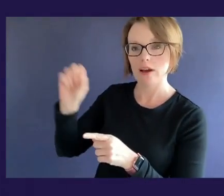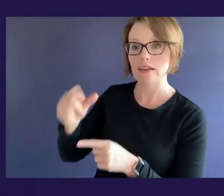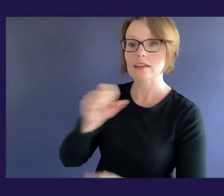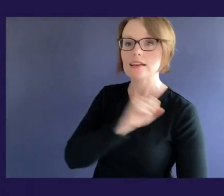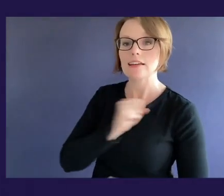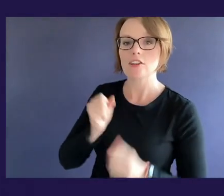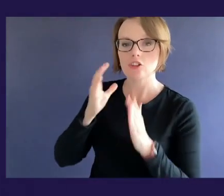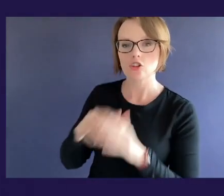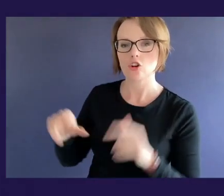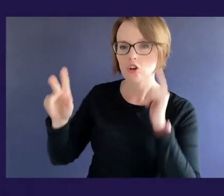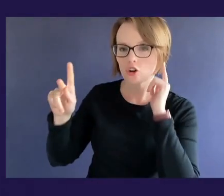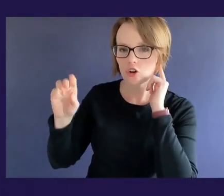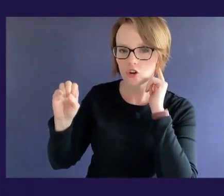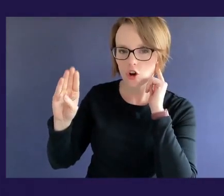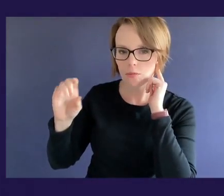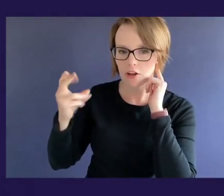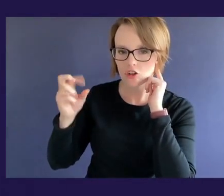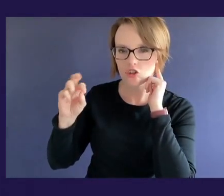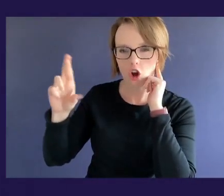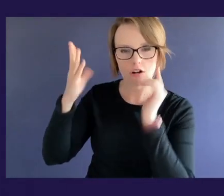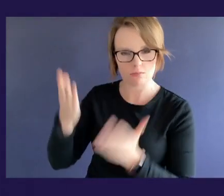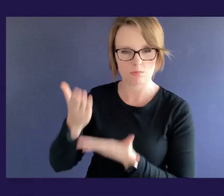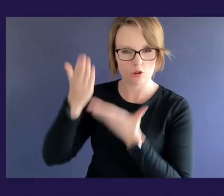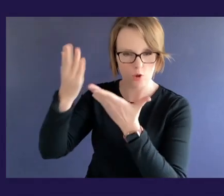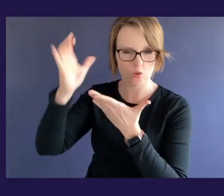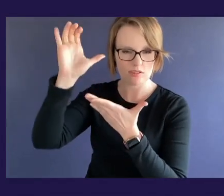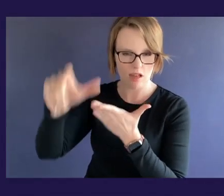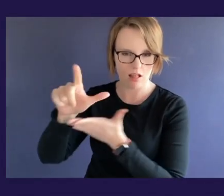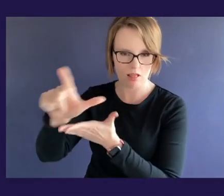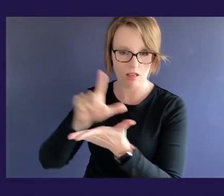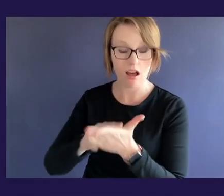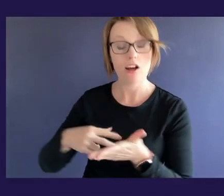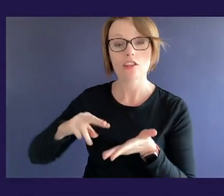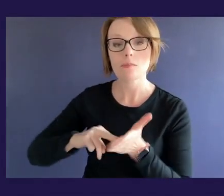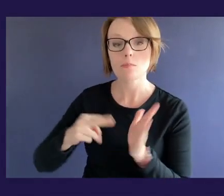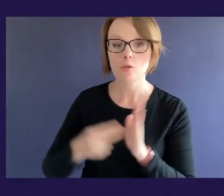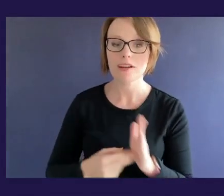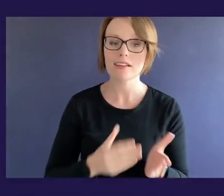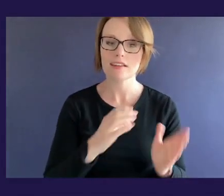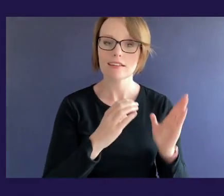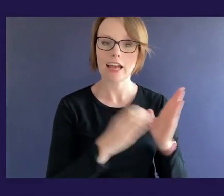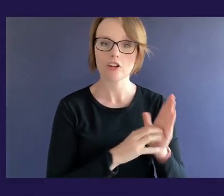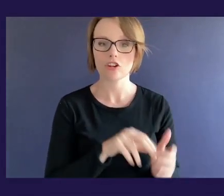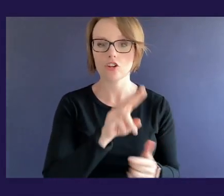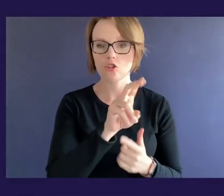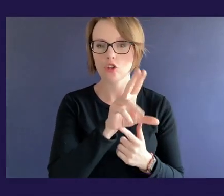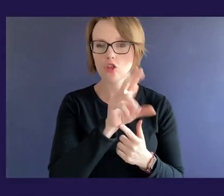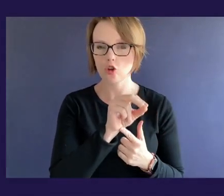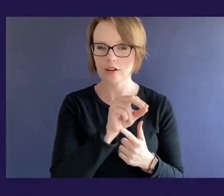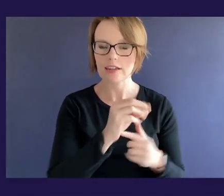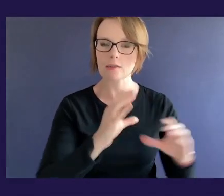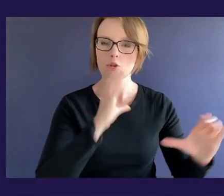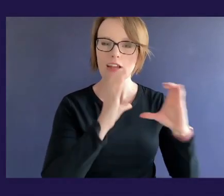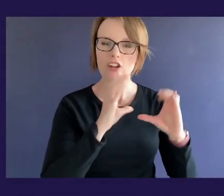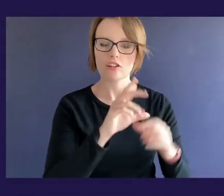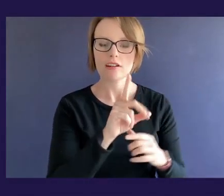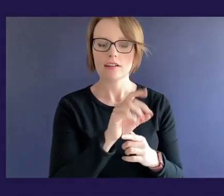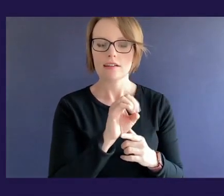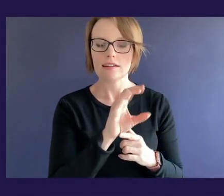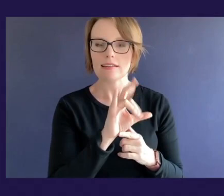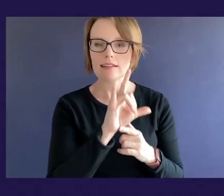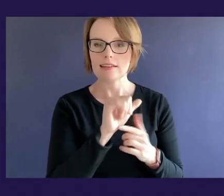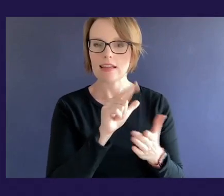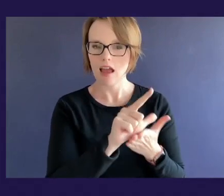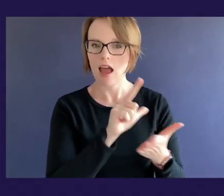Klobuchar. It was designed to reform Section 230 of the Communications Decency Act in order to hold